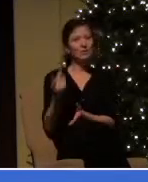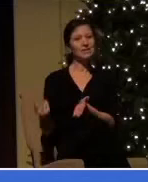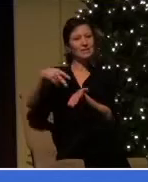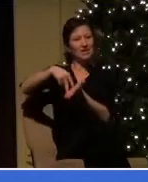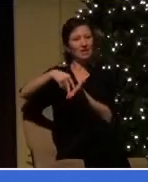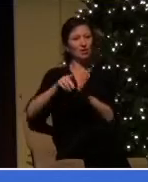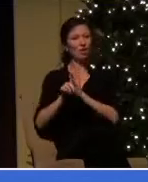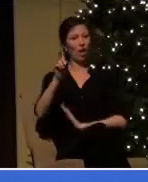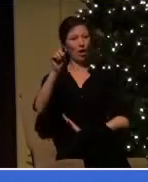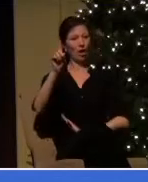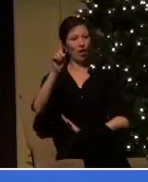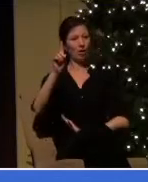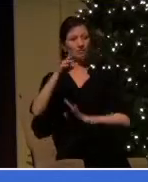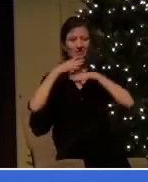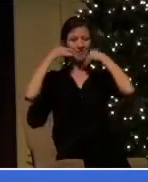again.